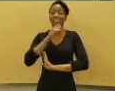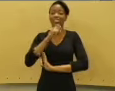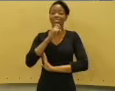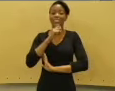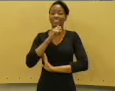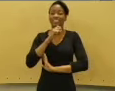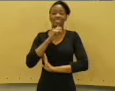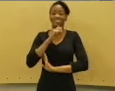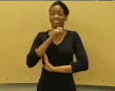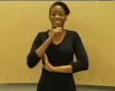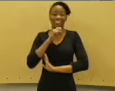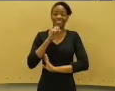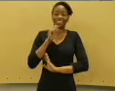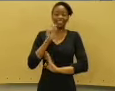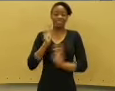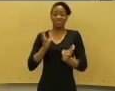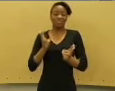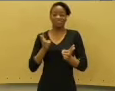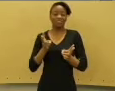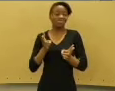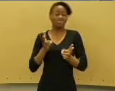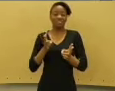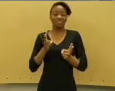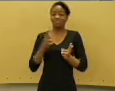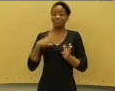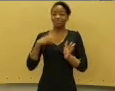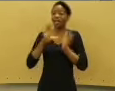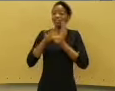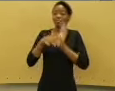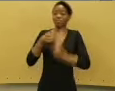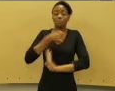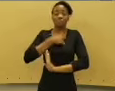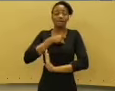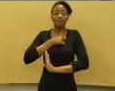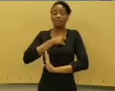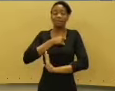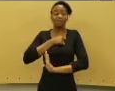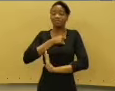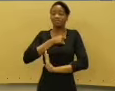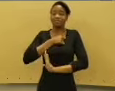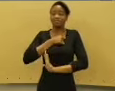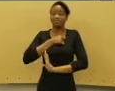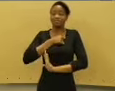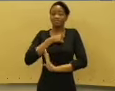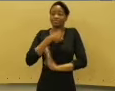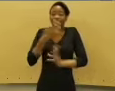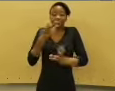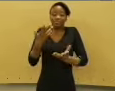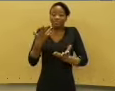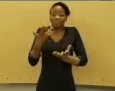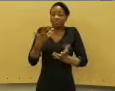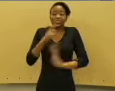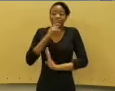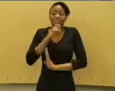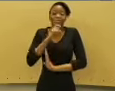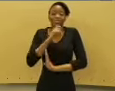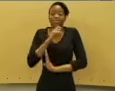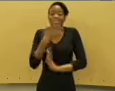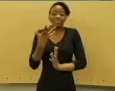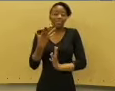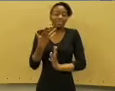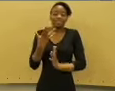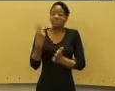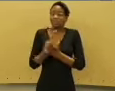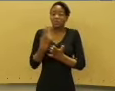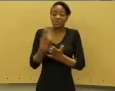comfortable with my body as a disabled person and get comfortable with pleasure. That's the other thing. And trying to